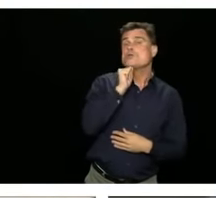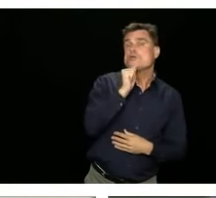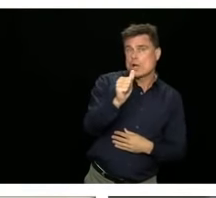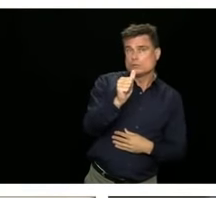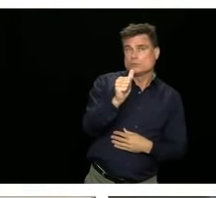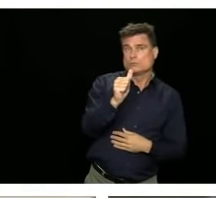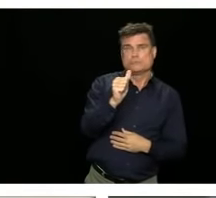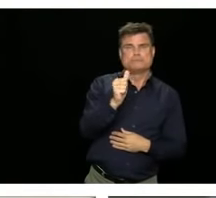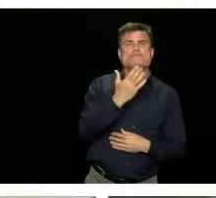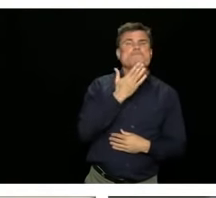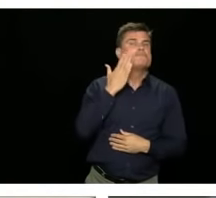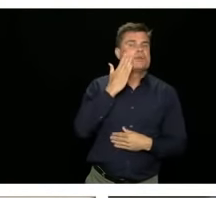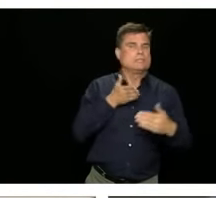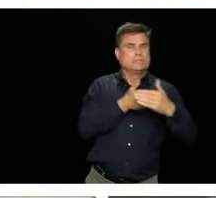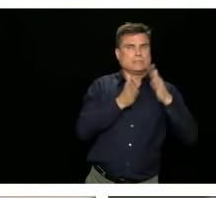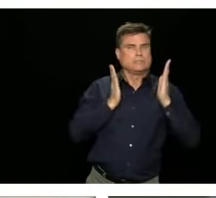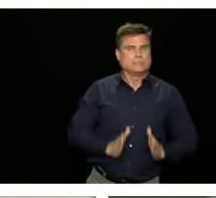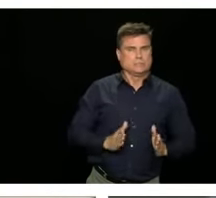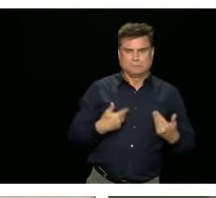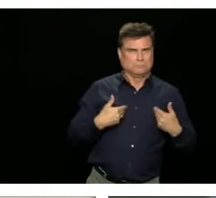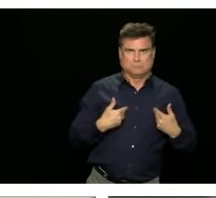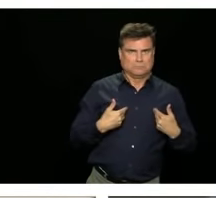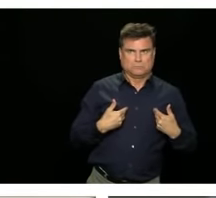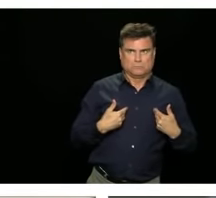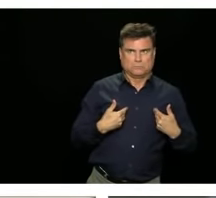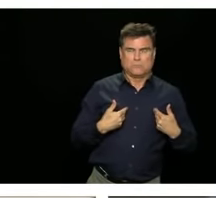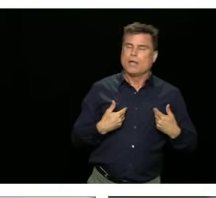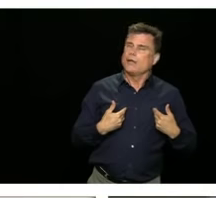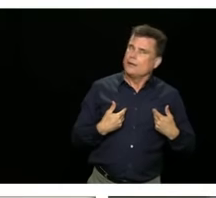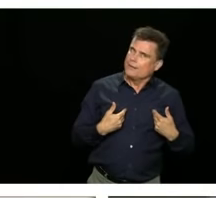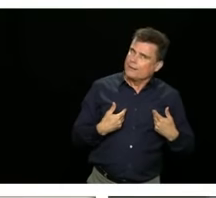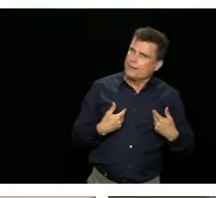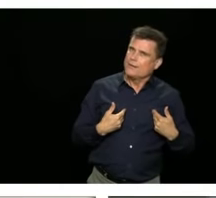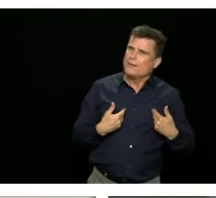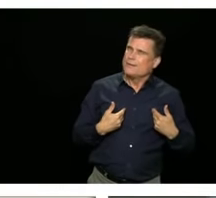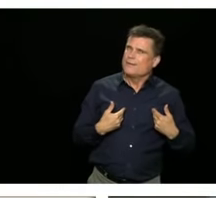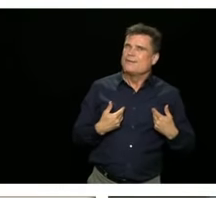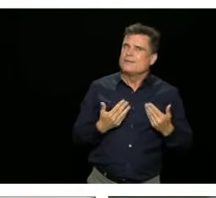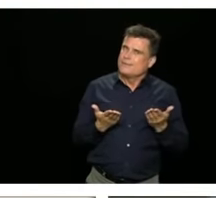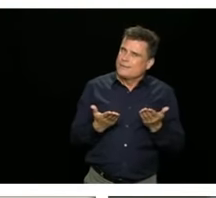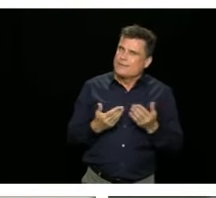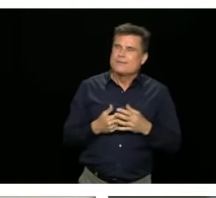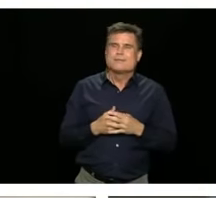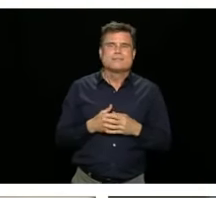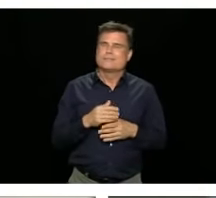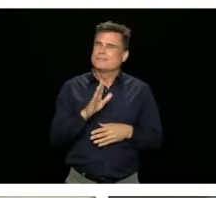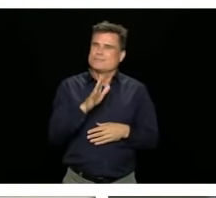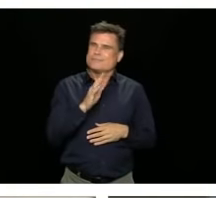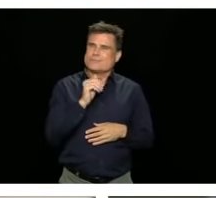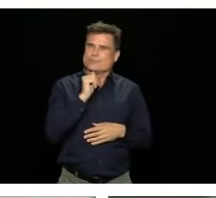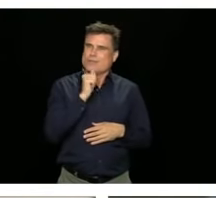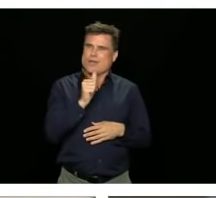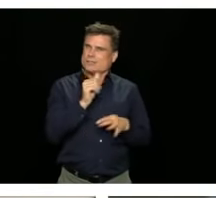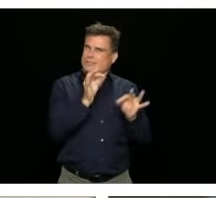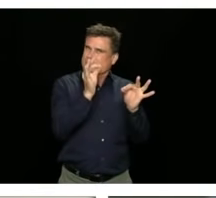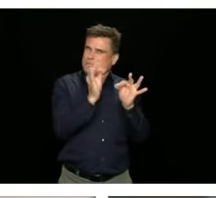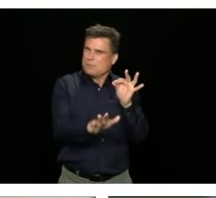is a task that that we're all working on every day in lots of different ways.